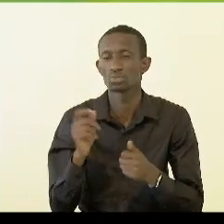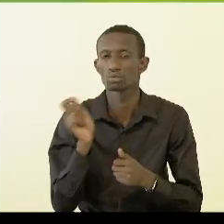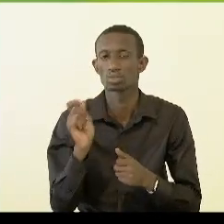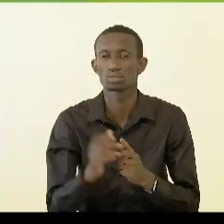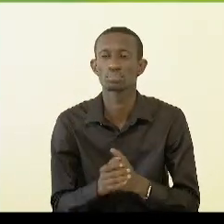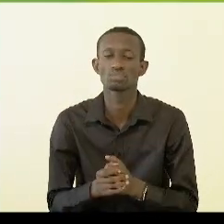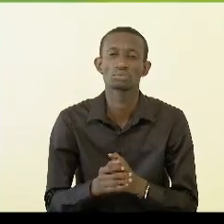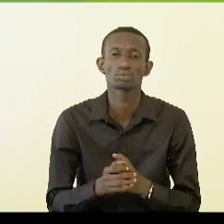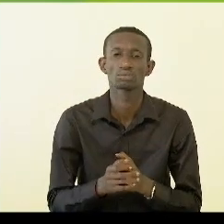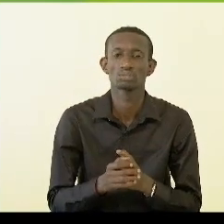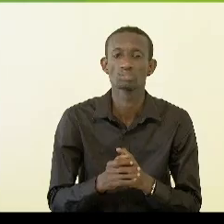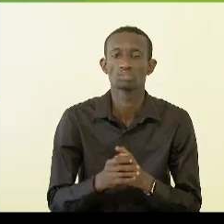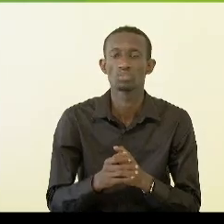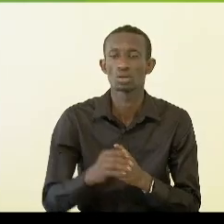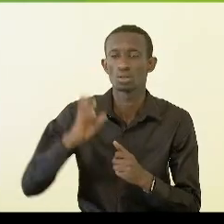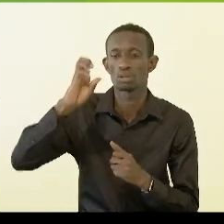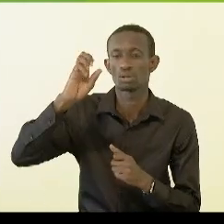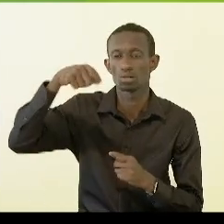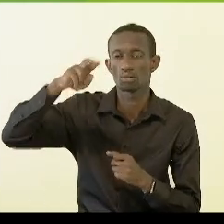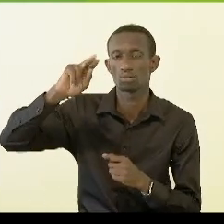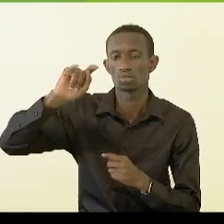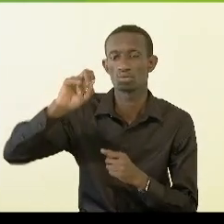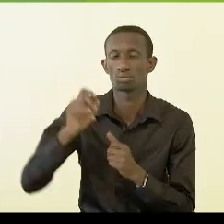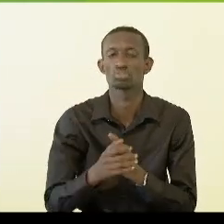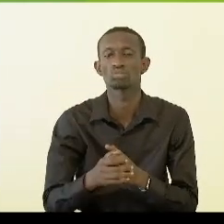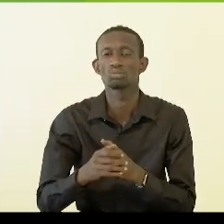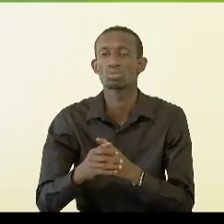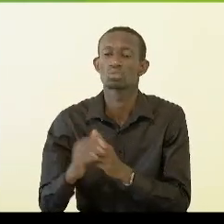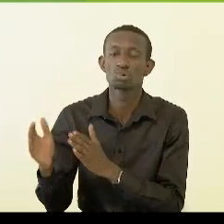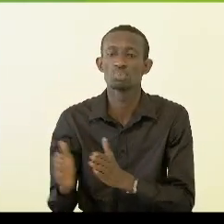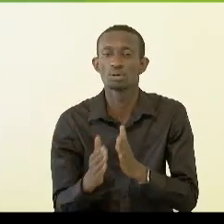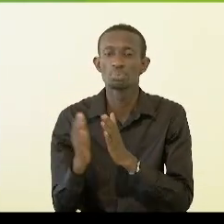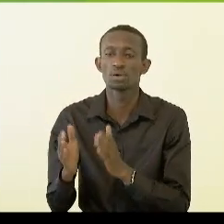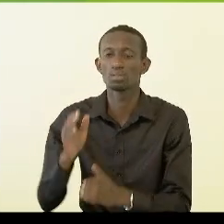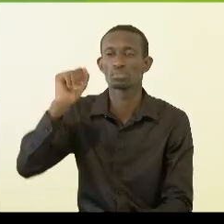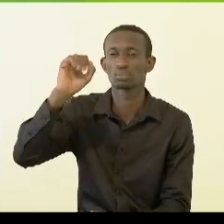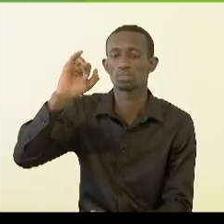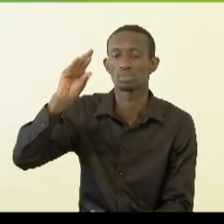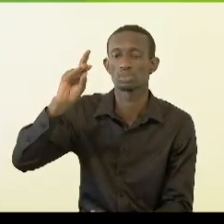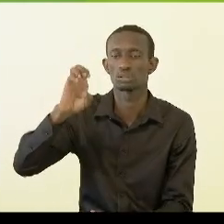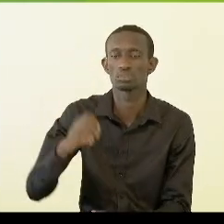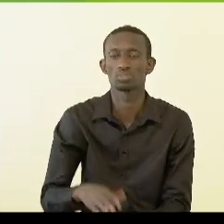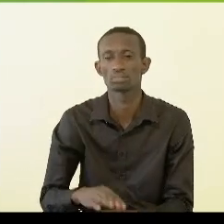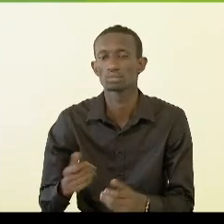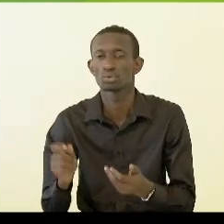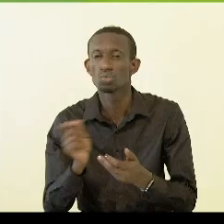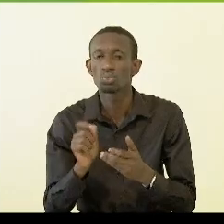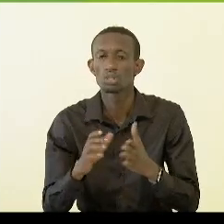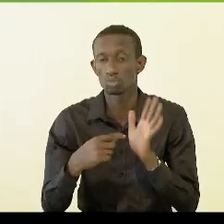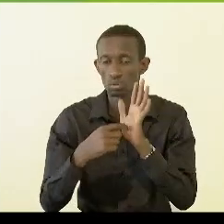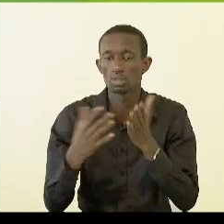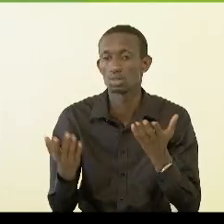equations to prepare acids. Those are different acids, of course. Write equations to show how acids and bases react. So